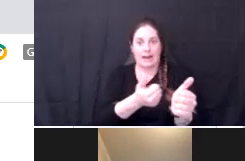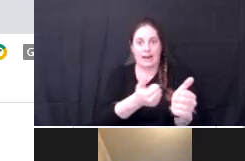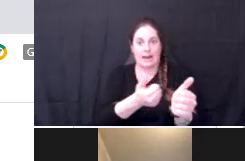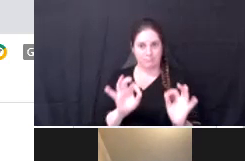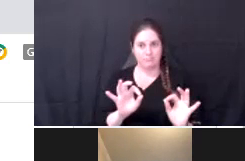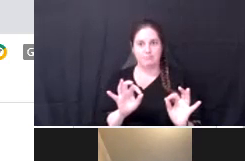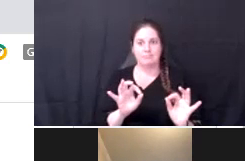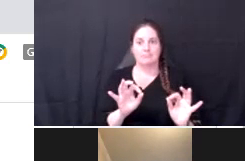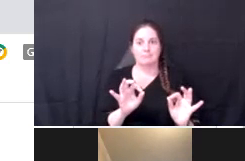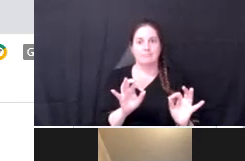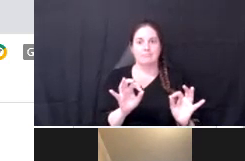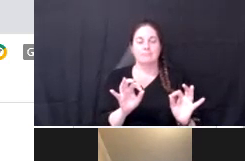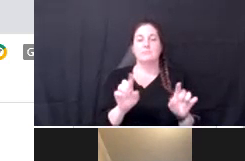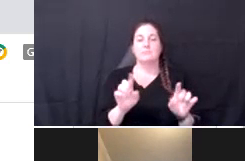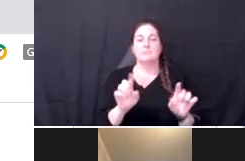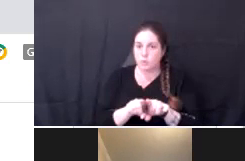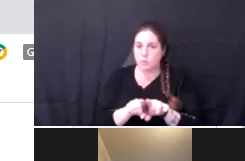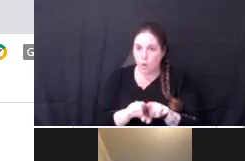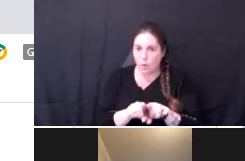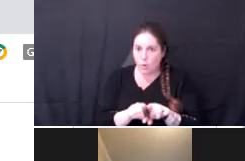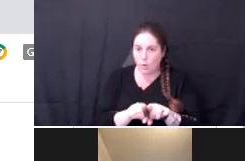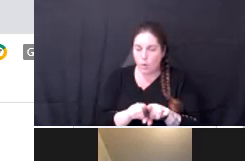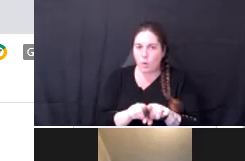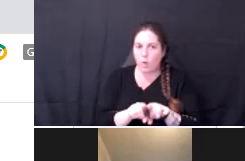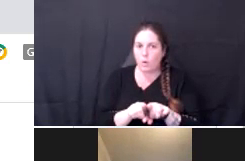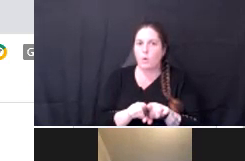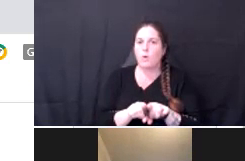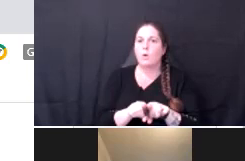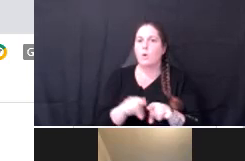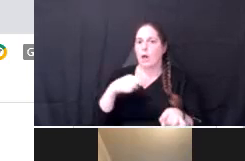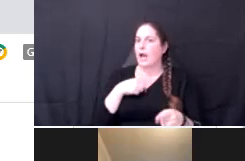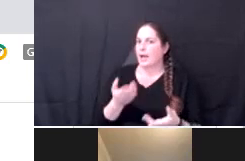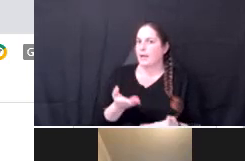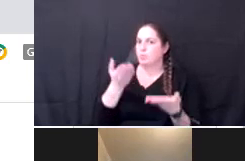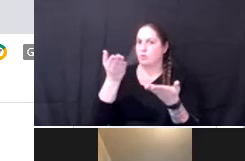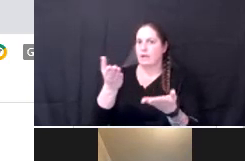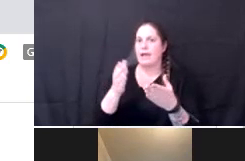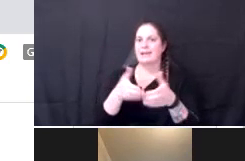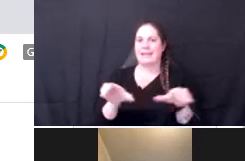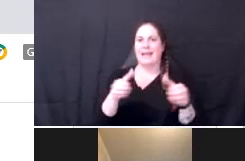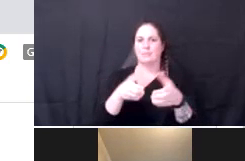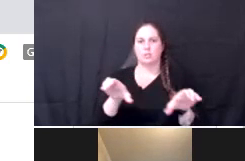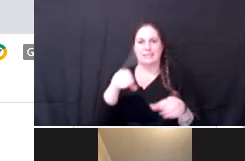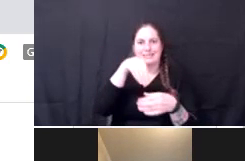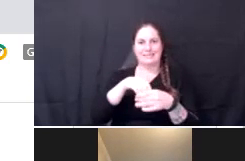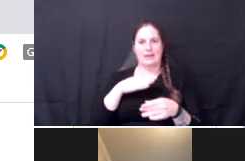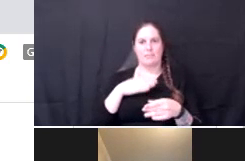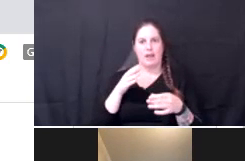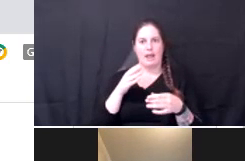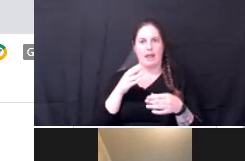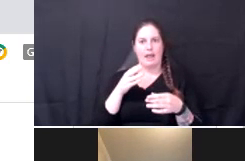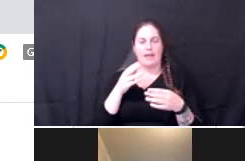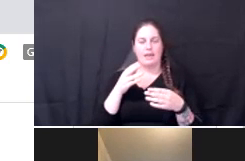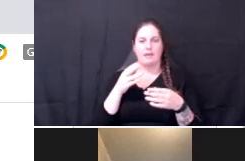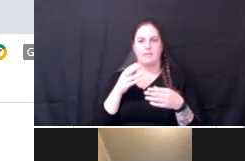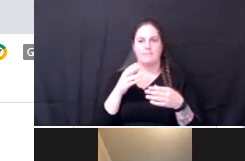And also, I do provide captioning in the videos. While the video